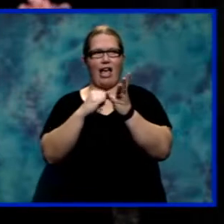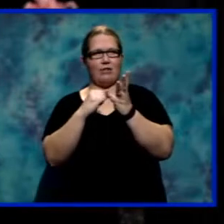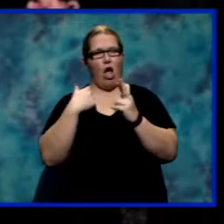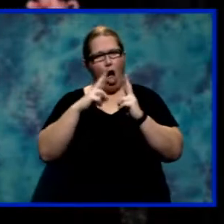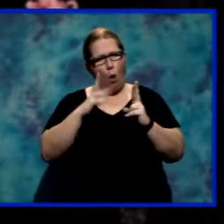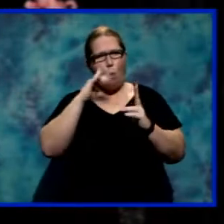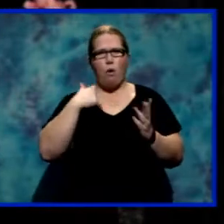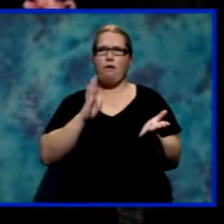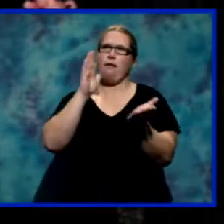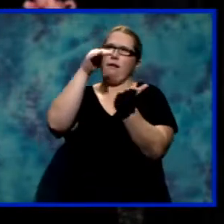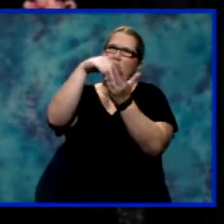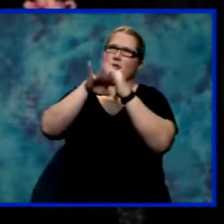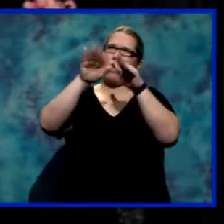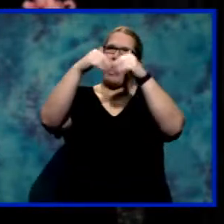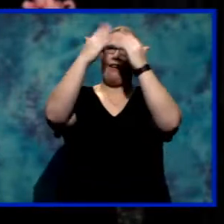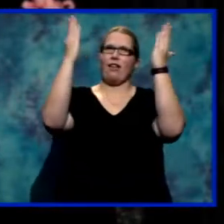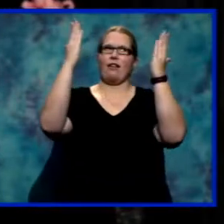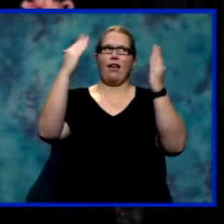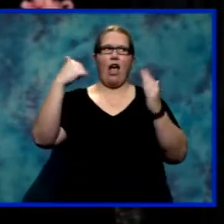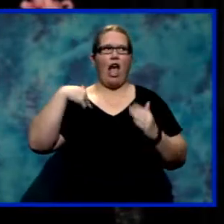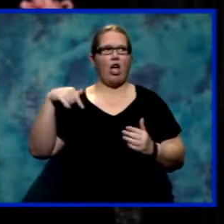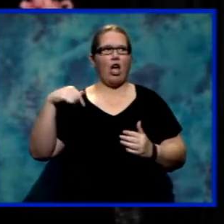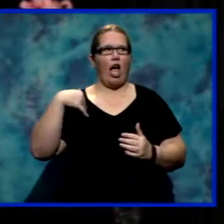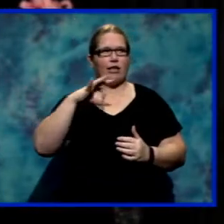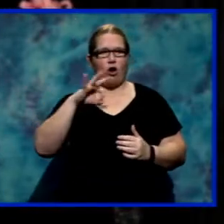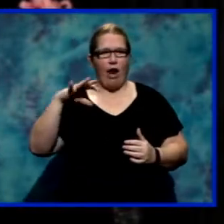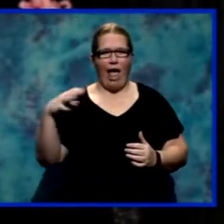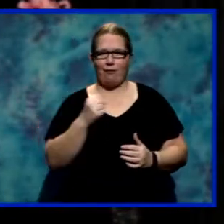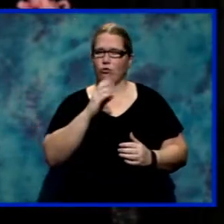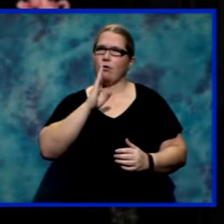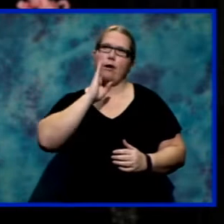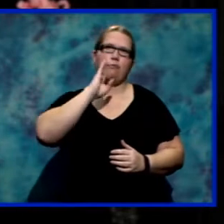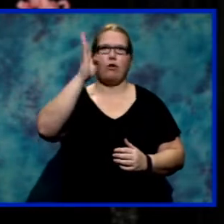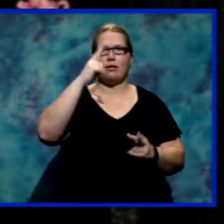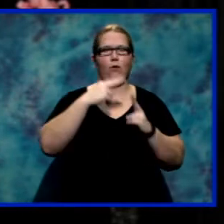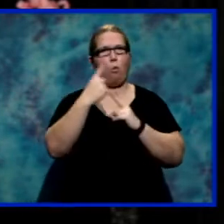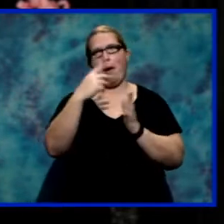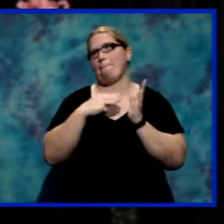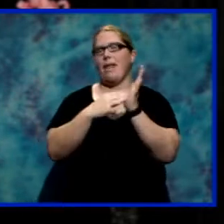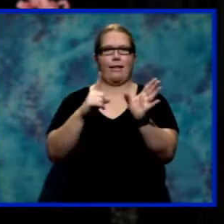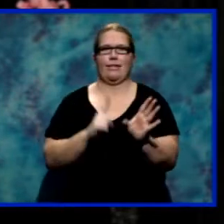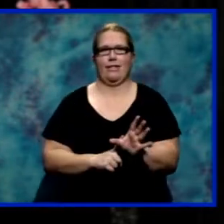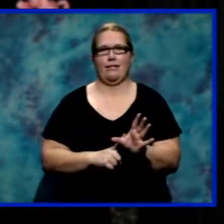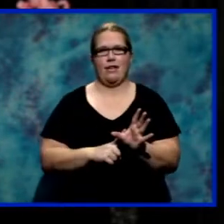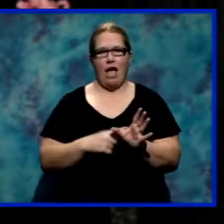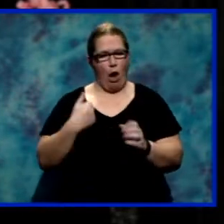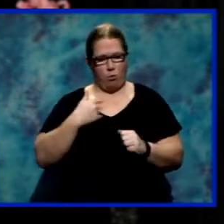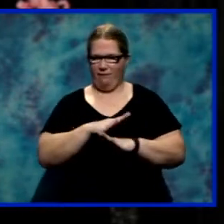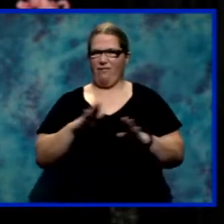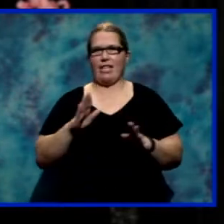to heaven, I don't have to preach for a million years. I'll be done